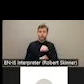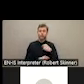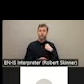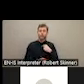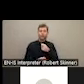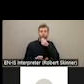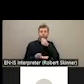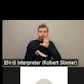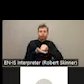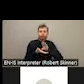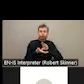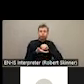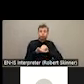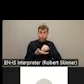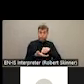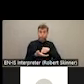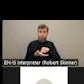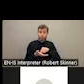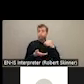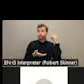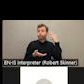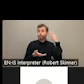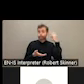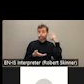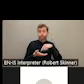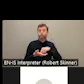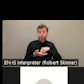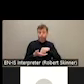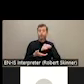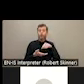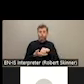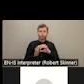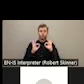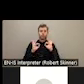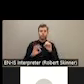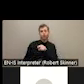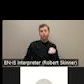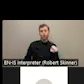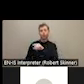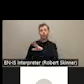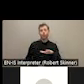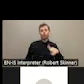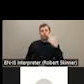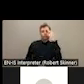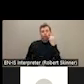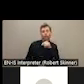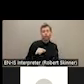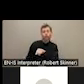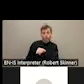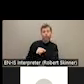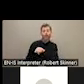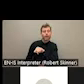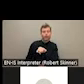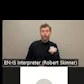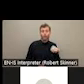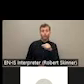enfants avec handicap visuel. With visual impairments. Children with visual impairments learn